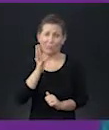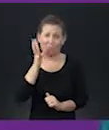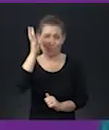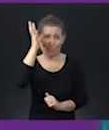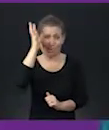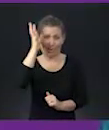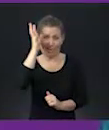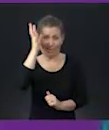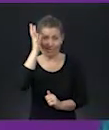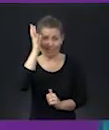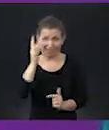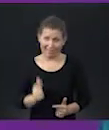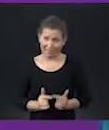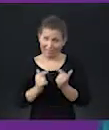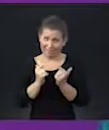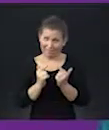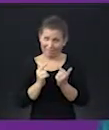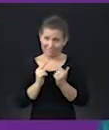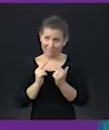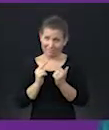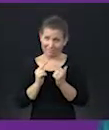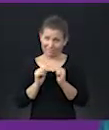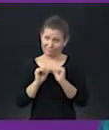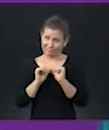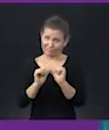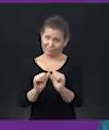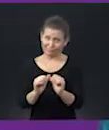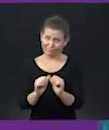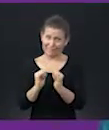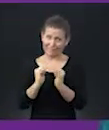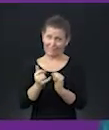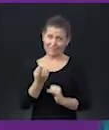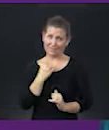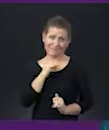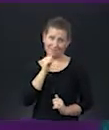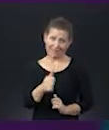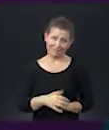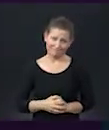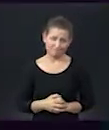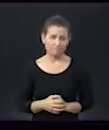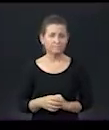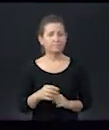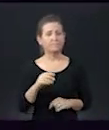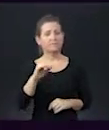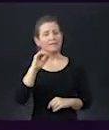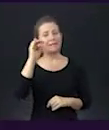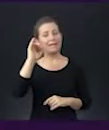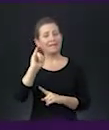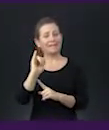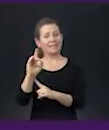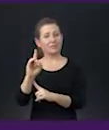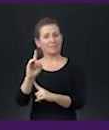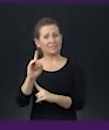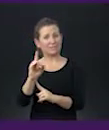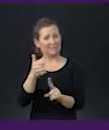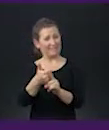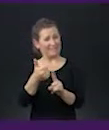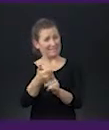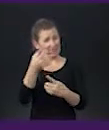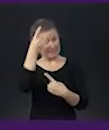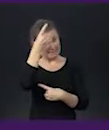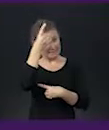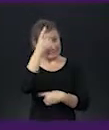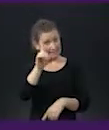overall, your parents are not going to be here as long as we are. An intellectual disability